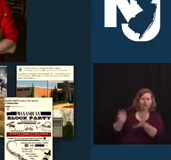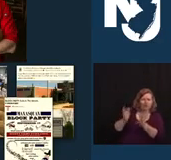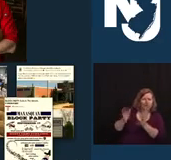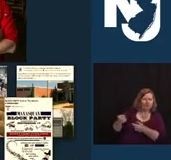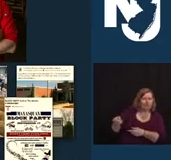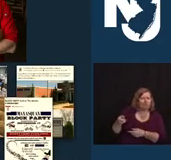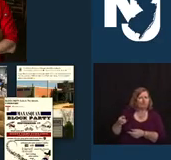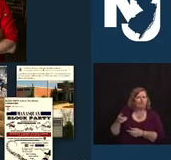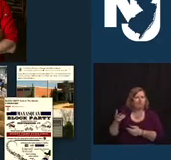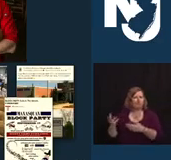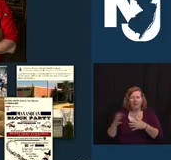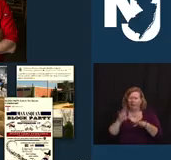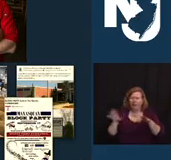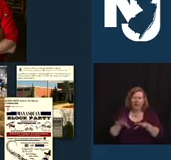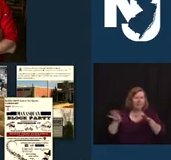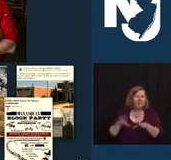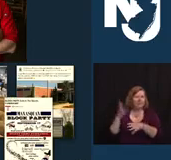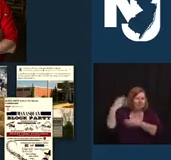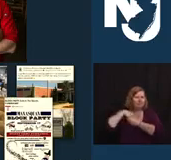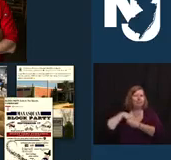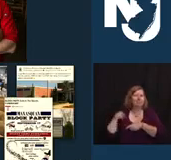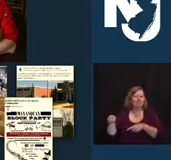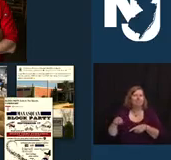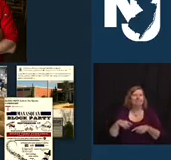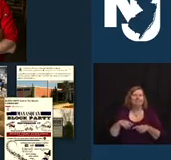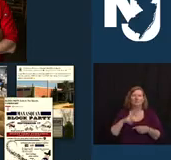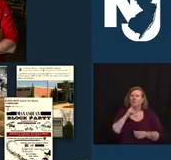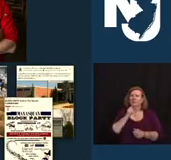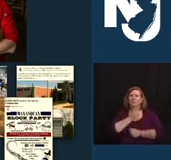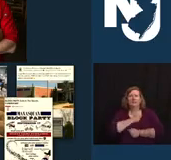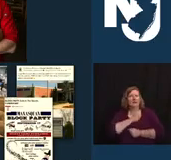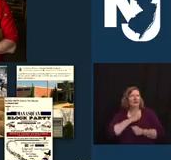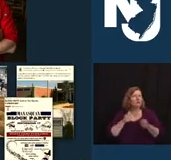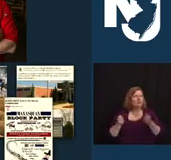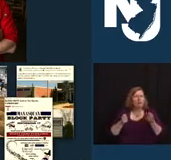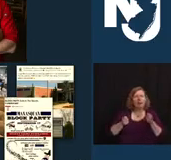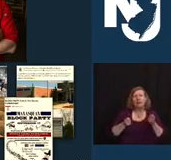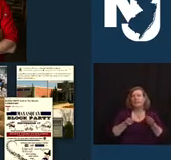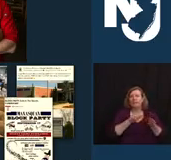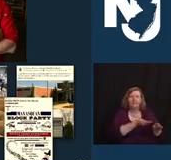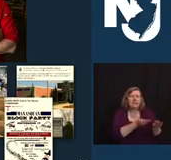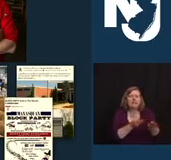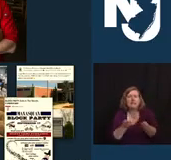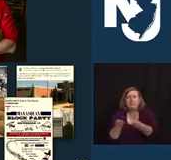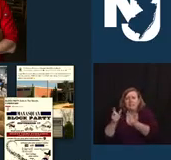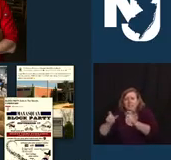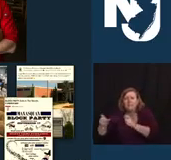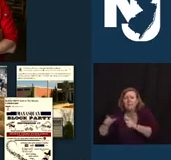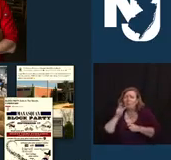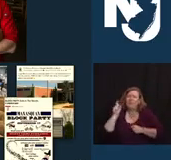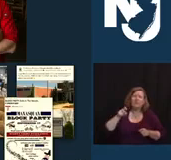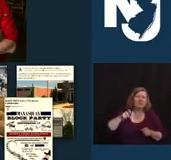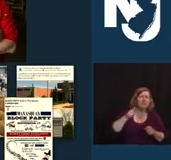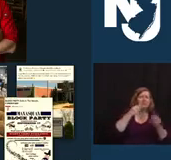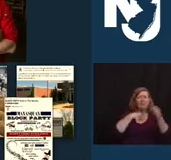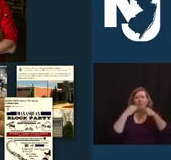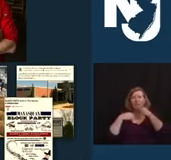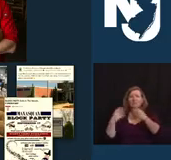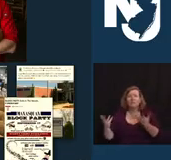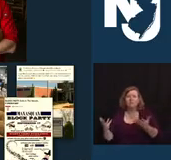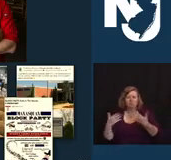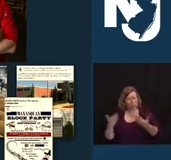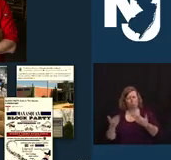doing. He is just a man who loves to cook and loves to feed those in need of a meal. Take a moment to visit